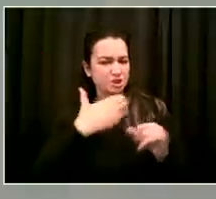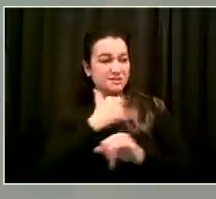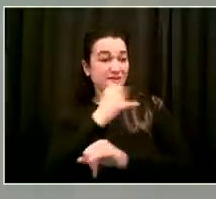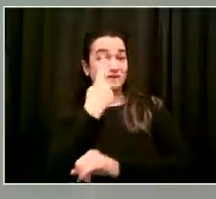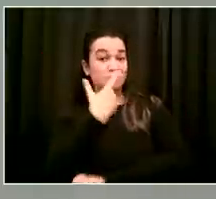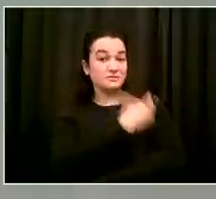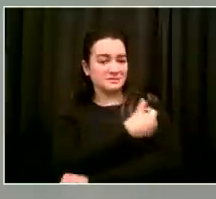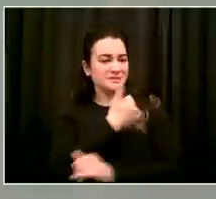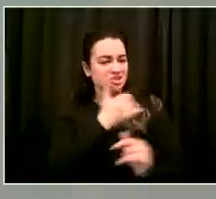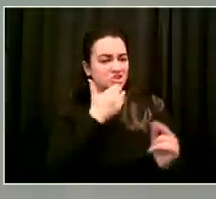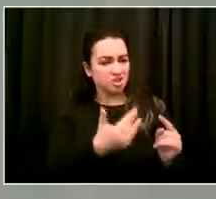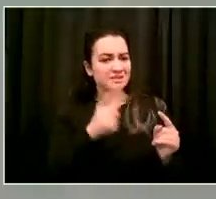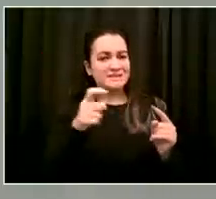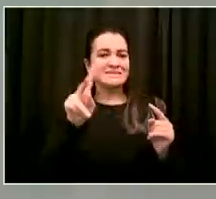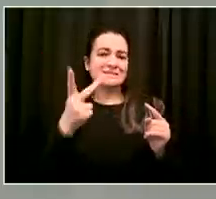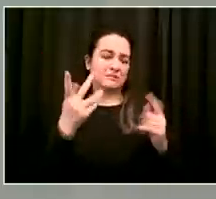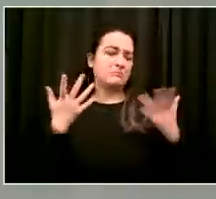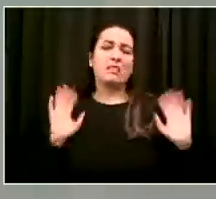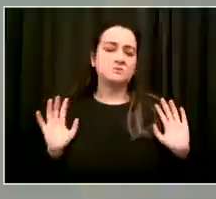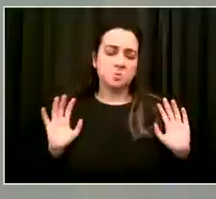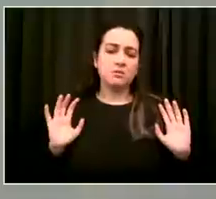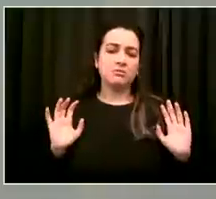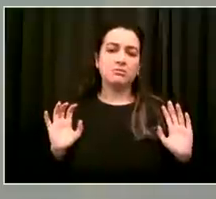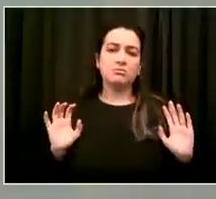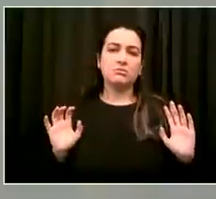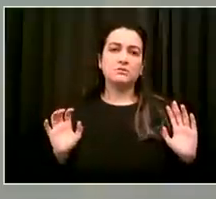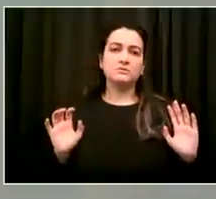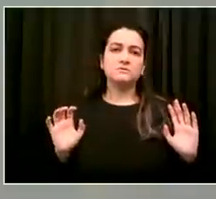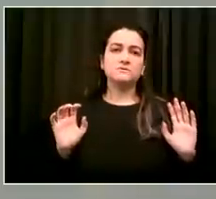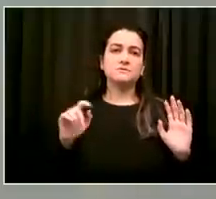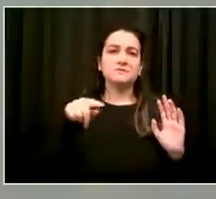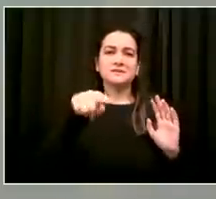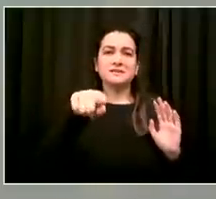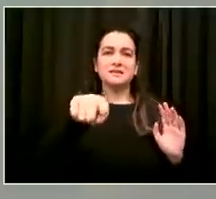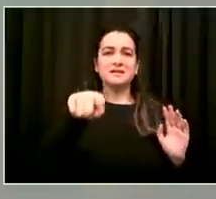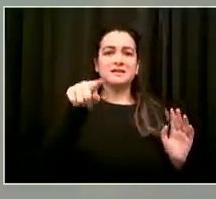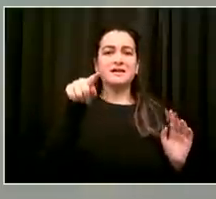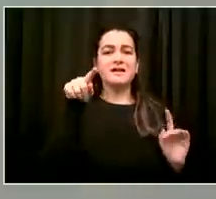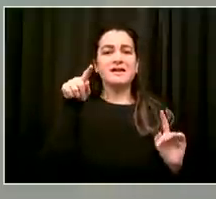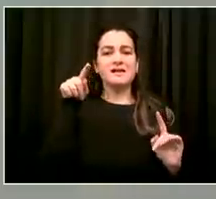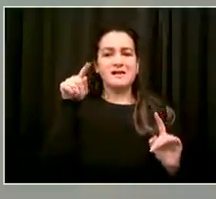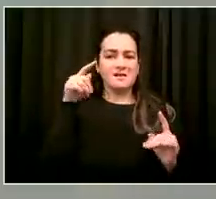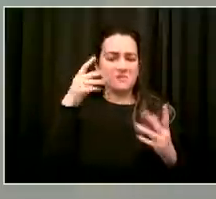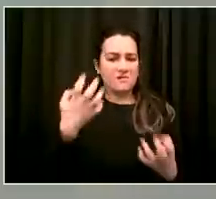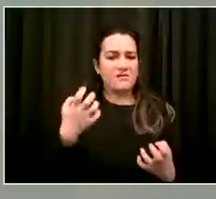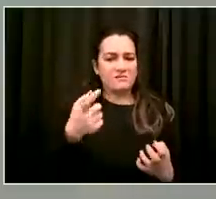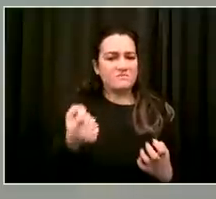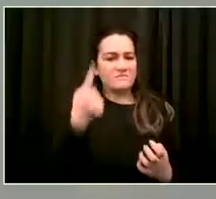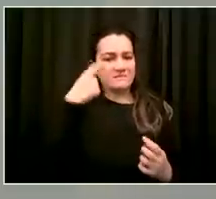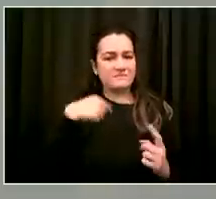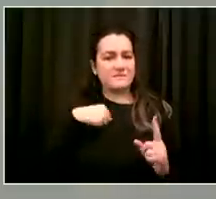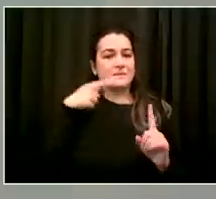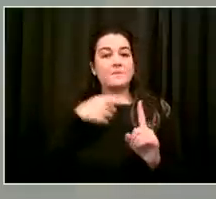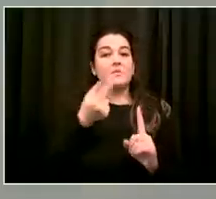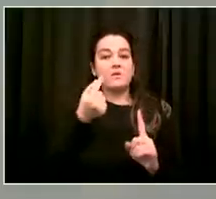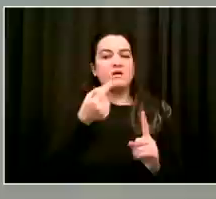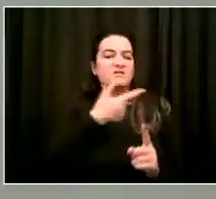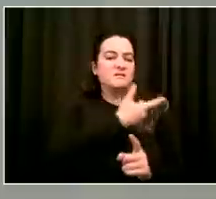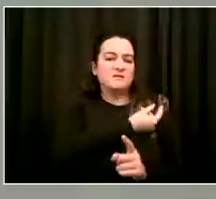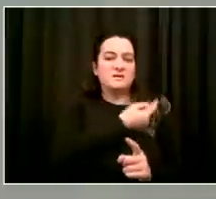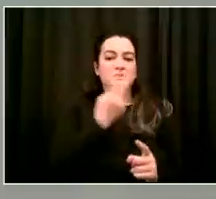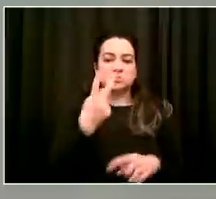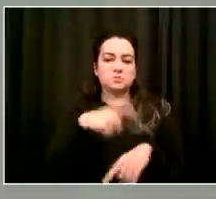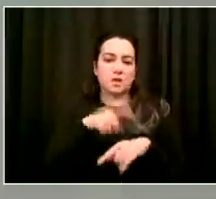time. There may be situations that evolve, such as is happening in the UK, where people's second dose does end up being delayed. If that happens, it's